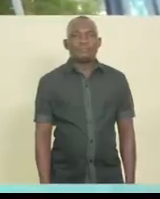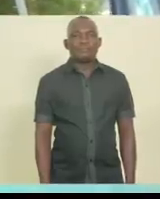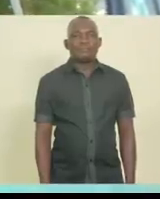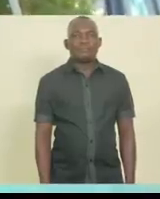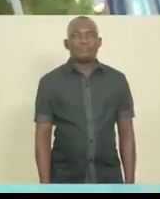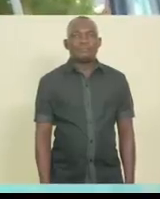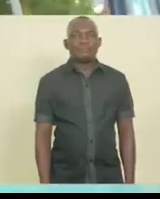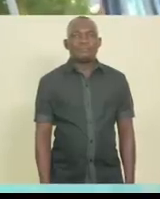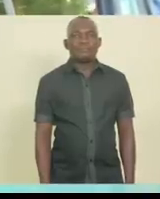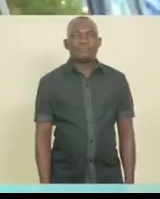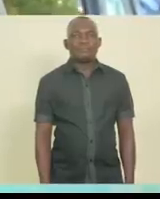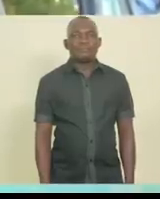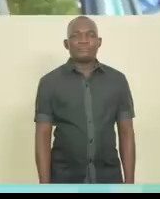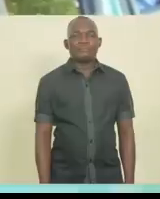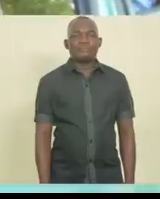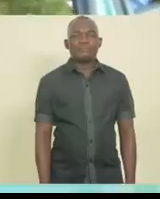I go wire to your account.